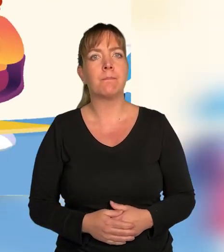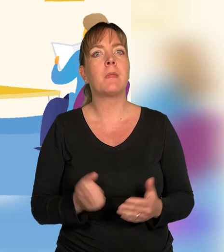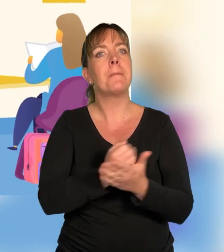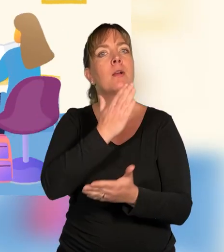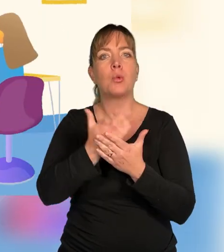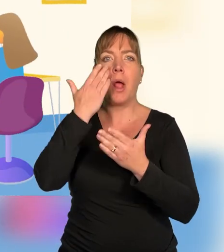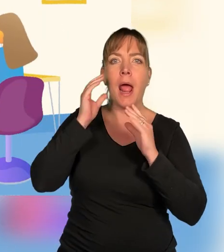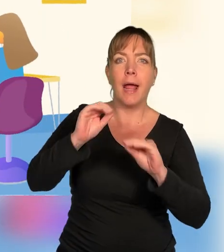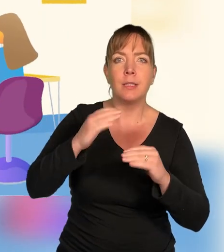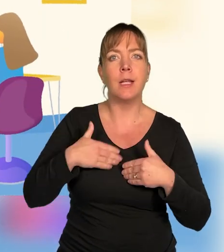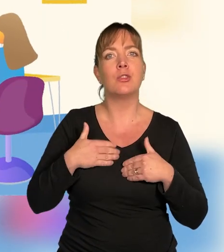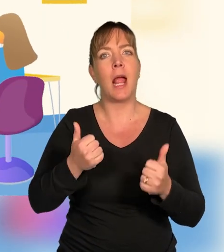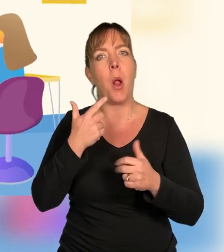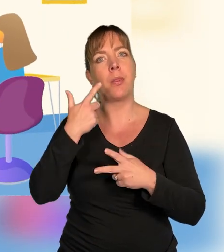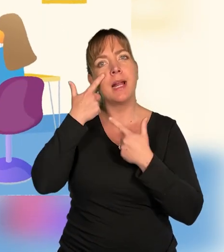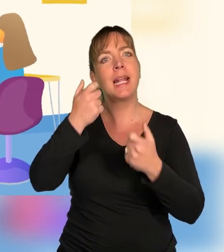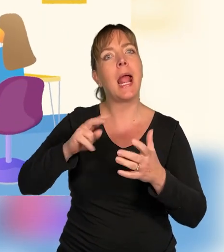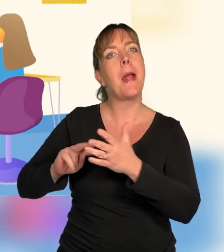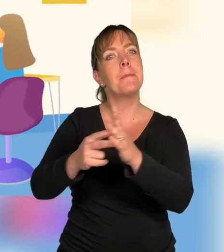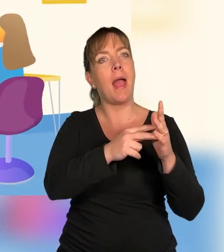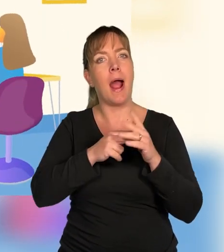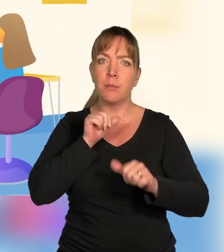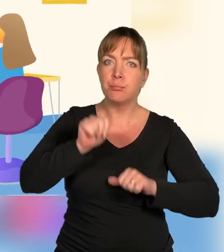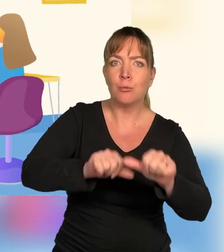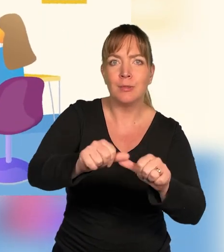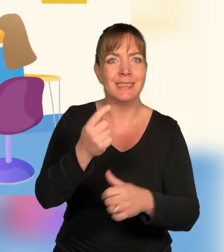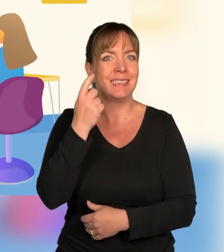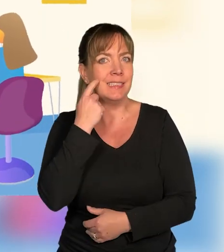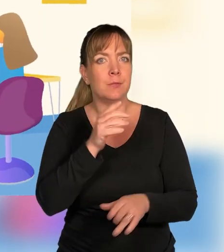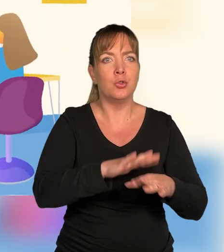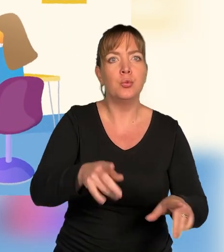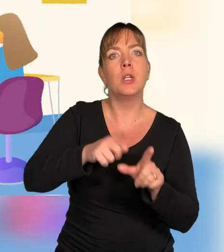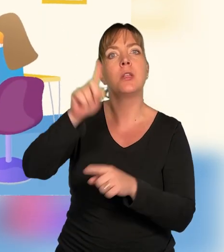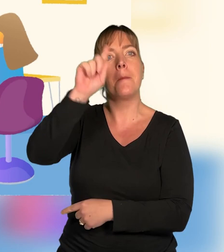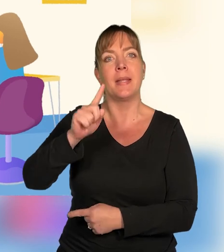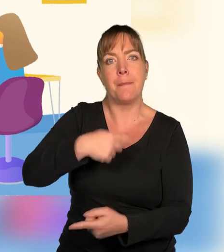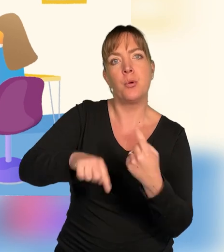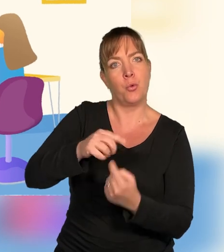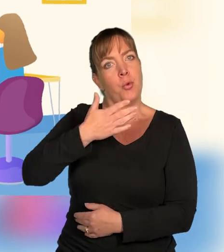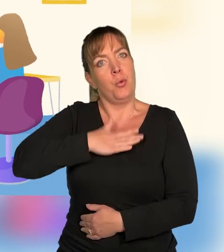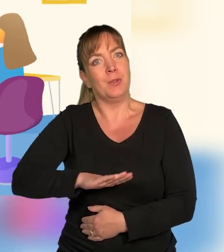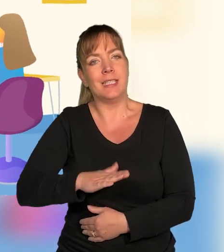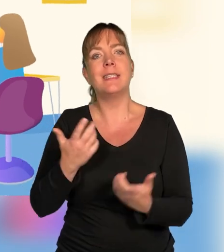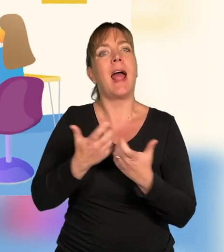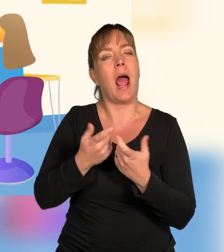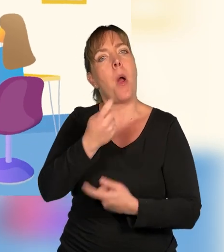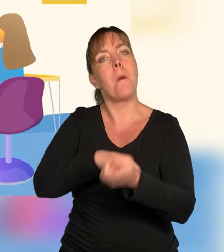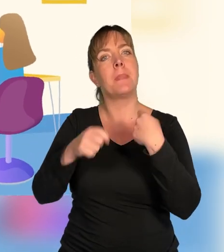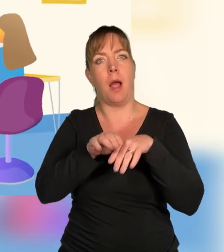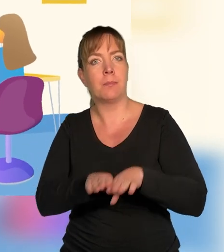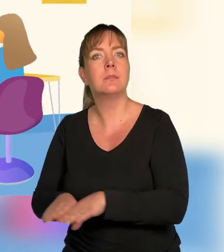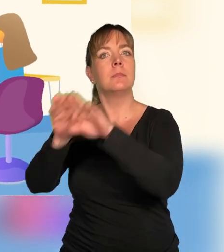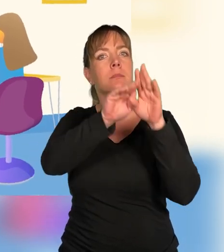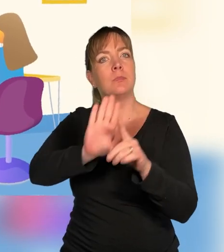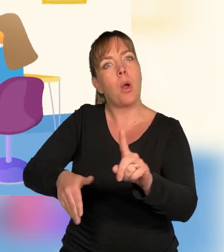Making the education, health and care plan process easier for the children and young people who need one, through a standardised approach and better use